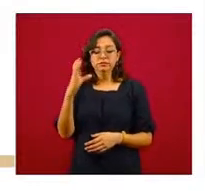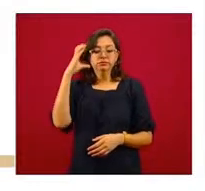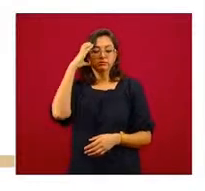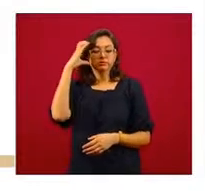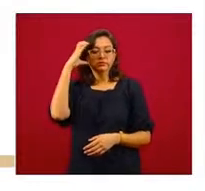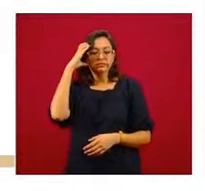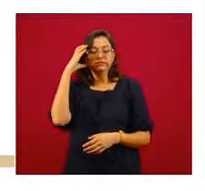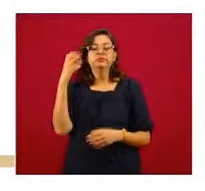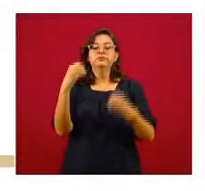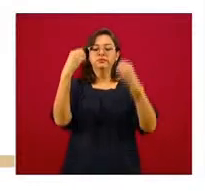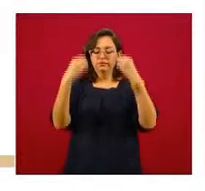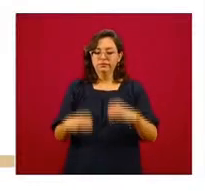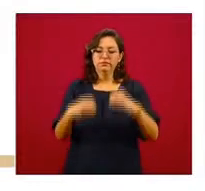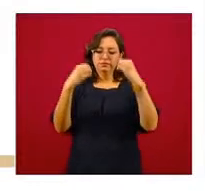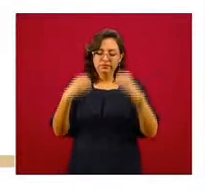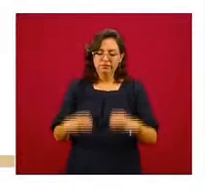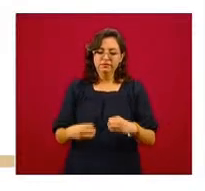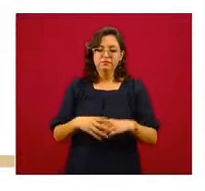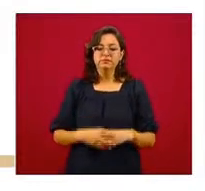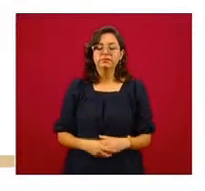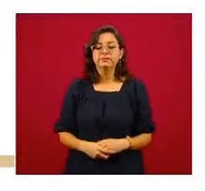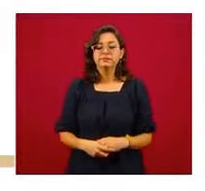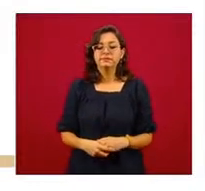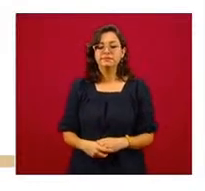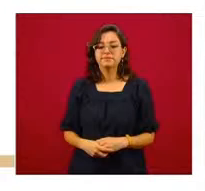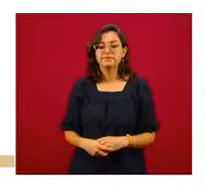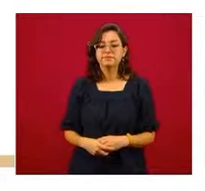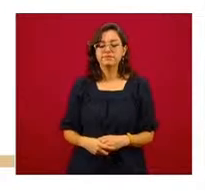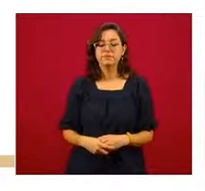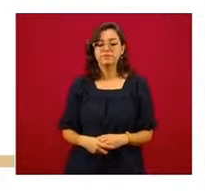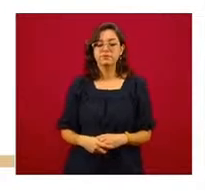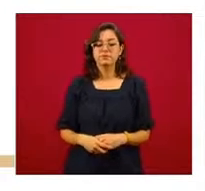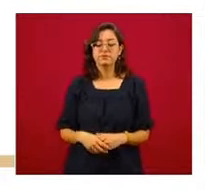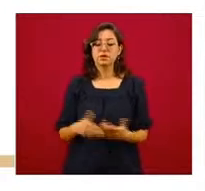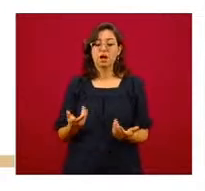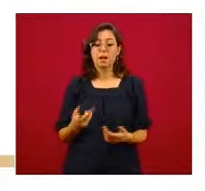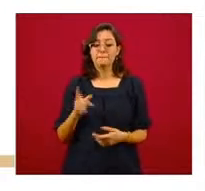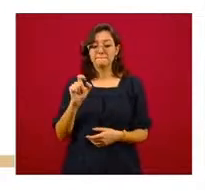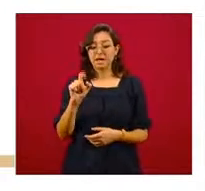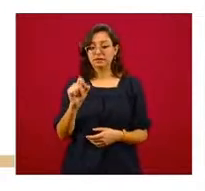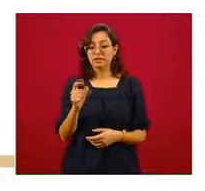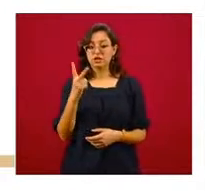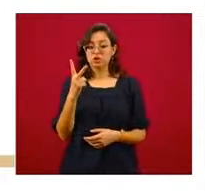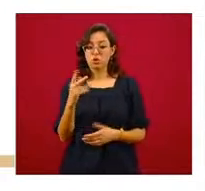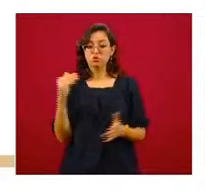10,084 beds of general IRAG